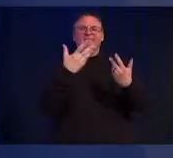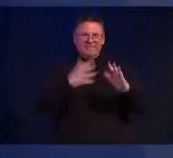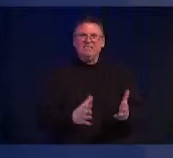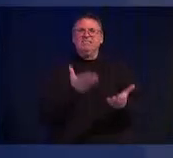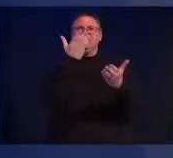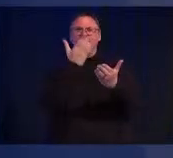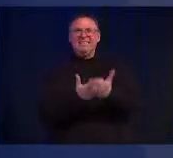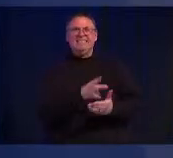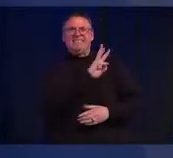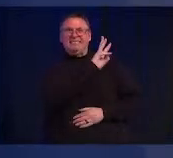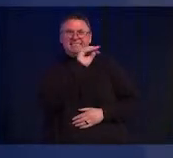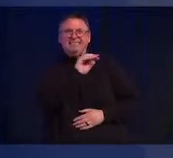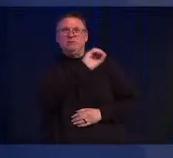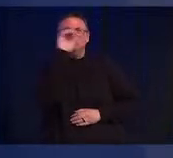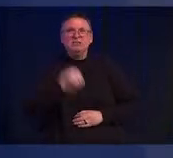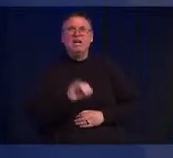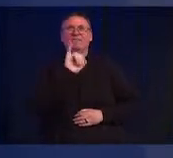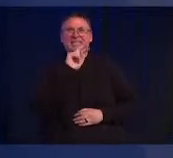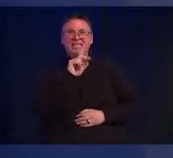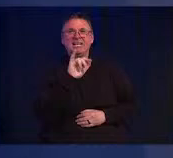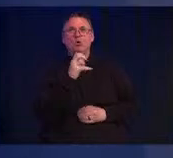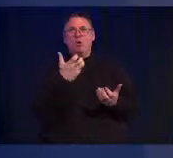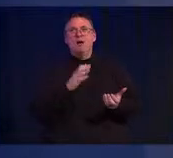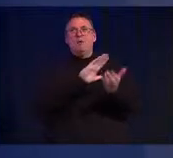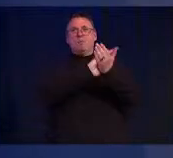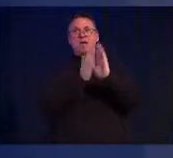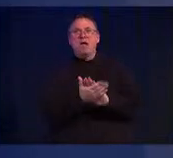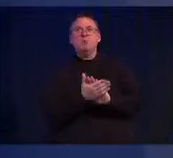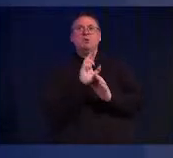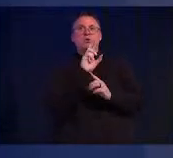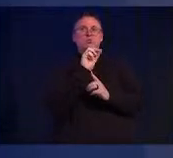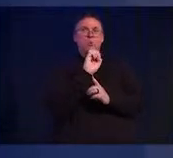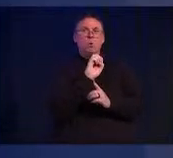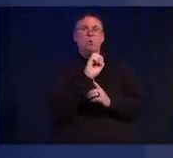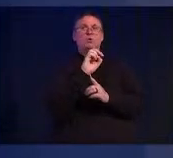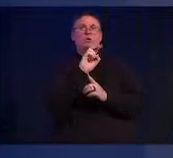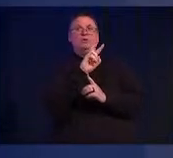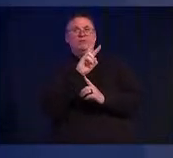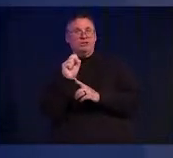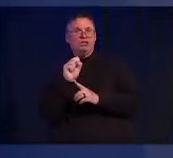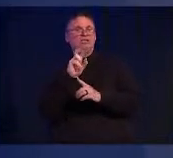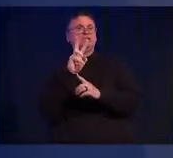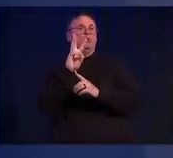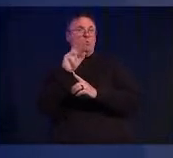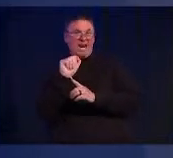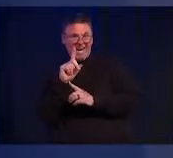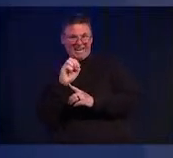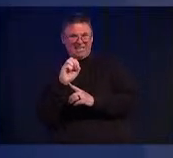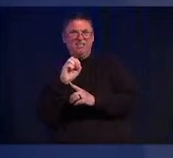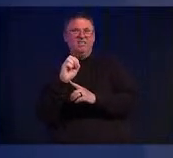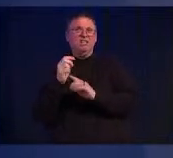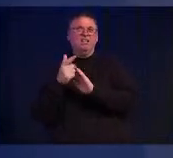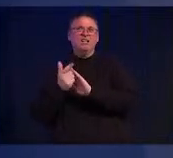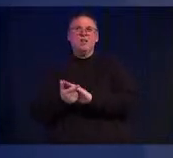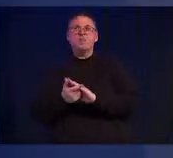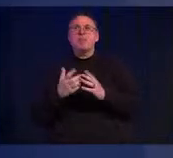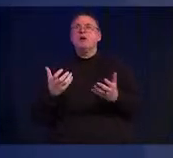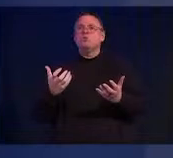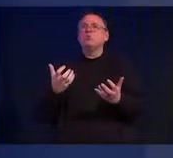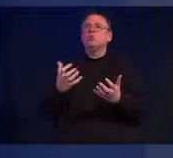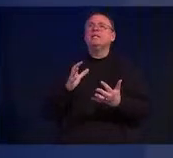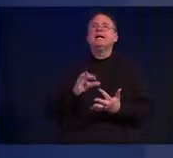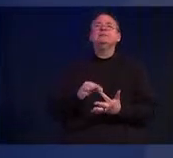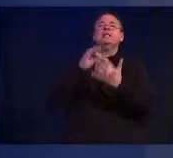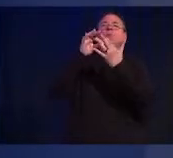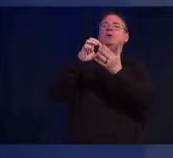wants those standards returned to Roe. My opponent has said they didn't go far enough. Beckwith is saying take away the exception for rape and incest.